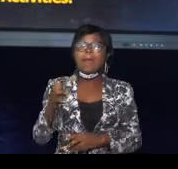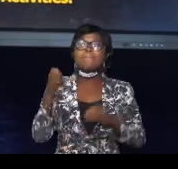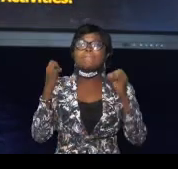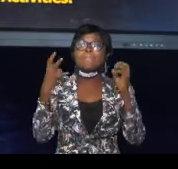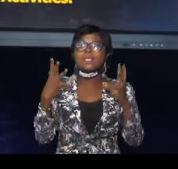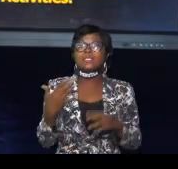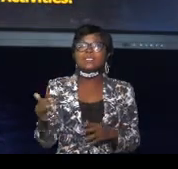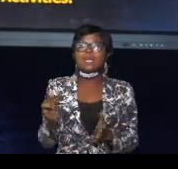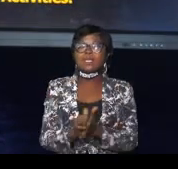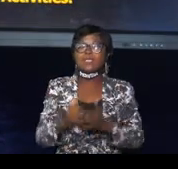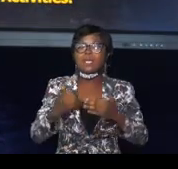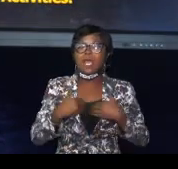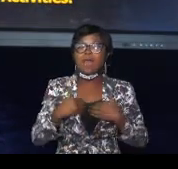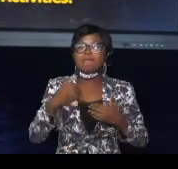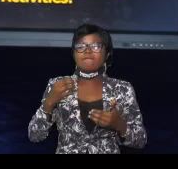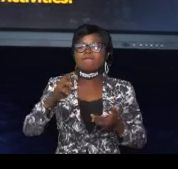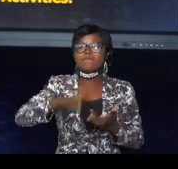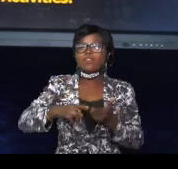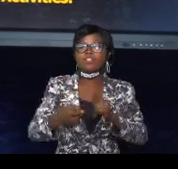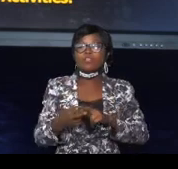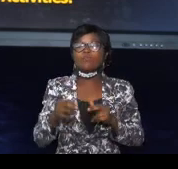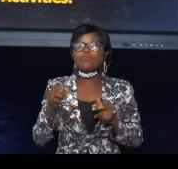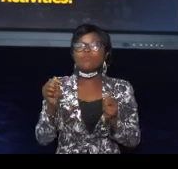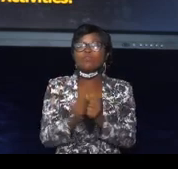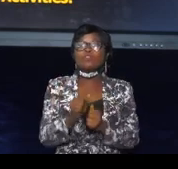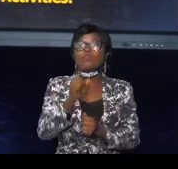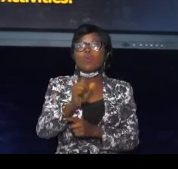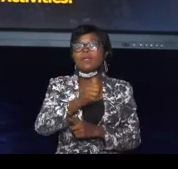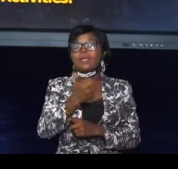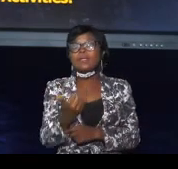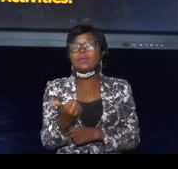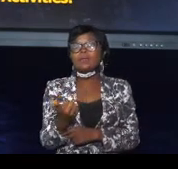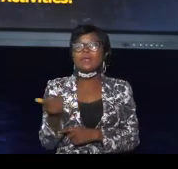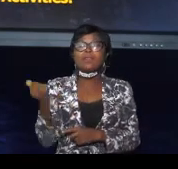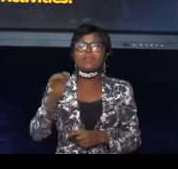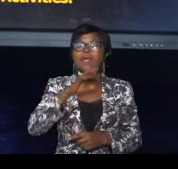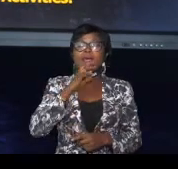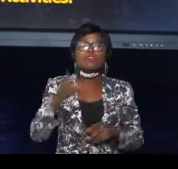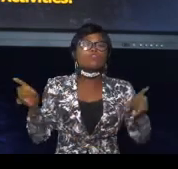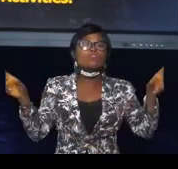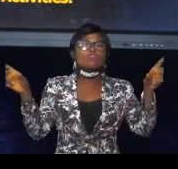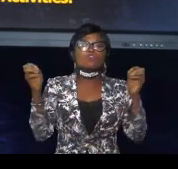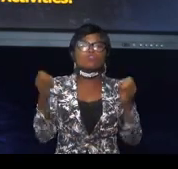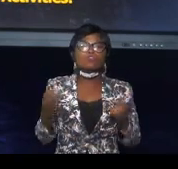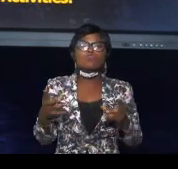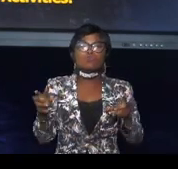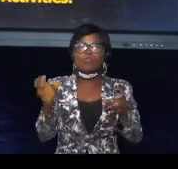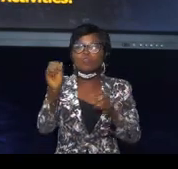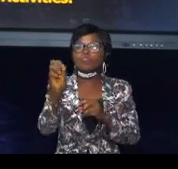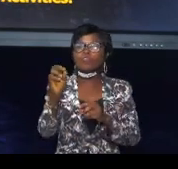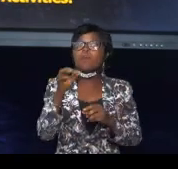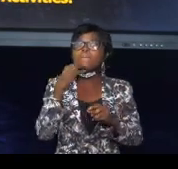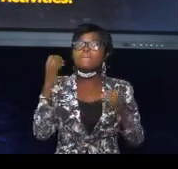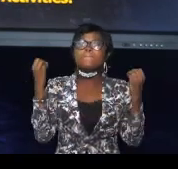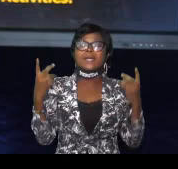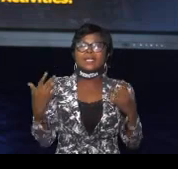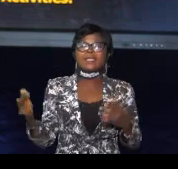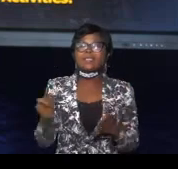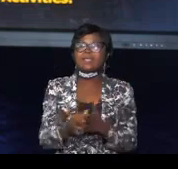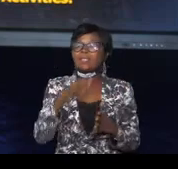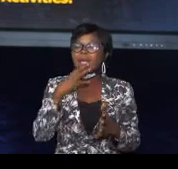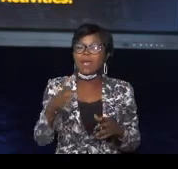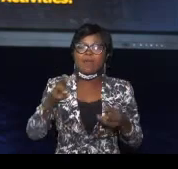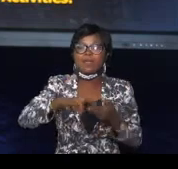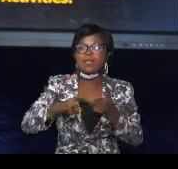There are many things that have relationship with one another. There are so many things that have relationship with